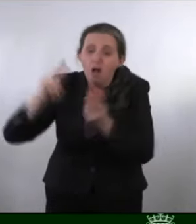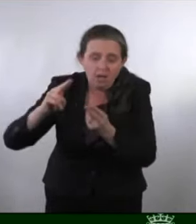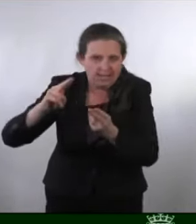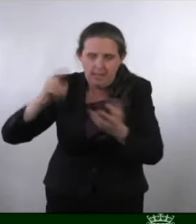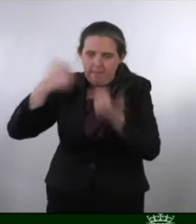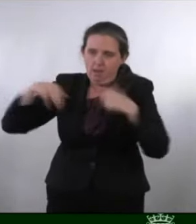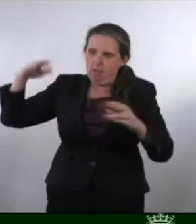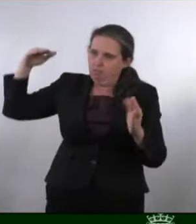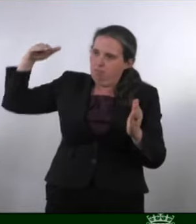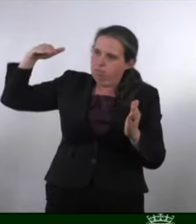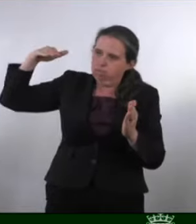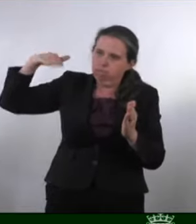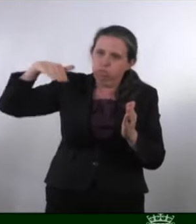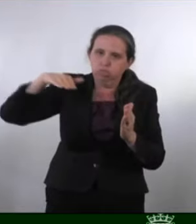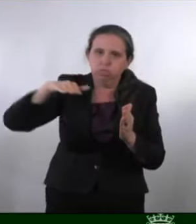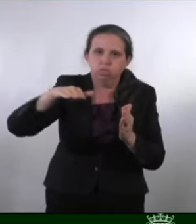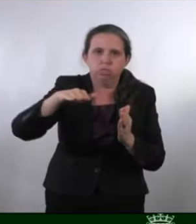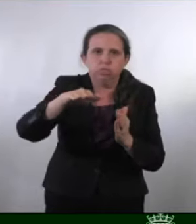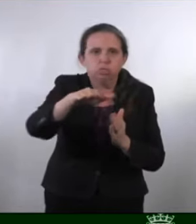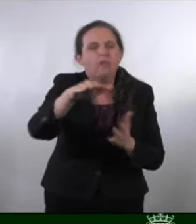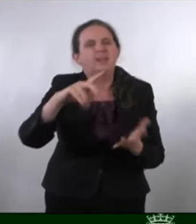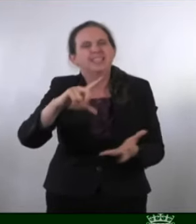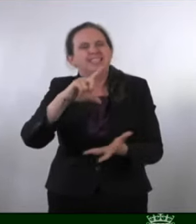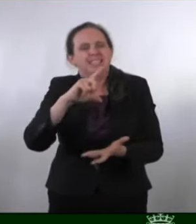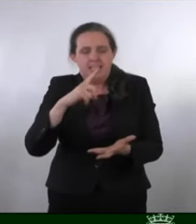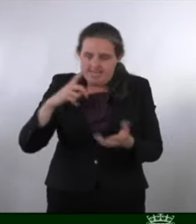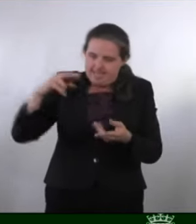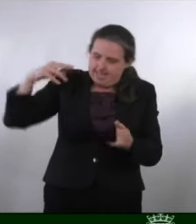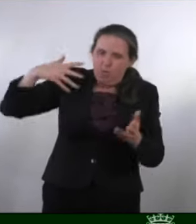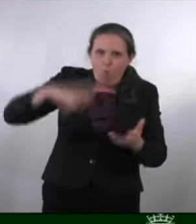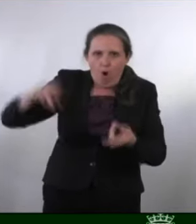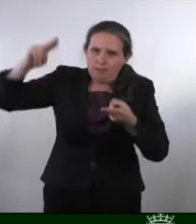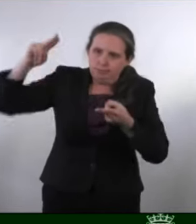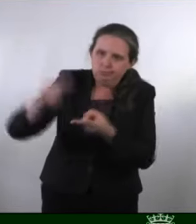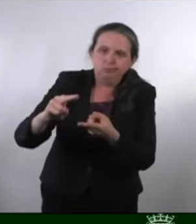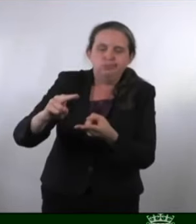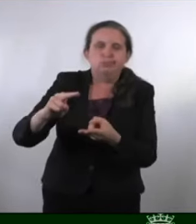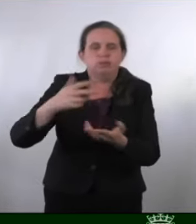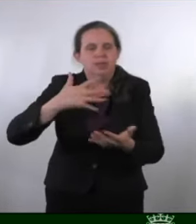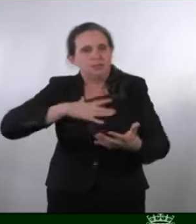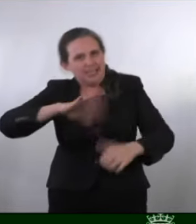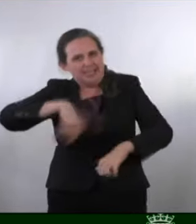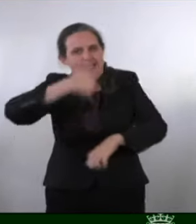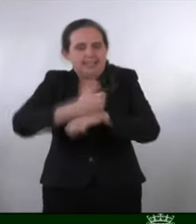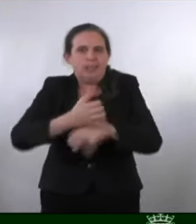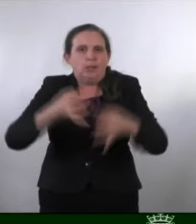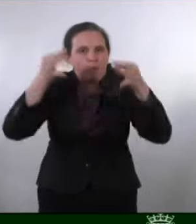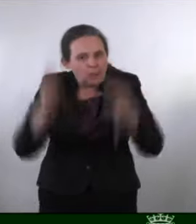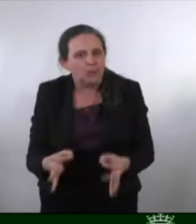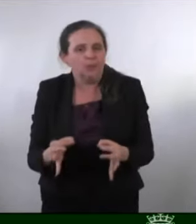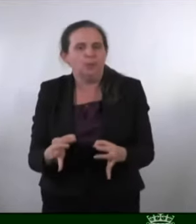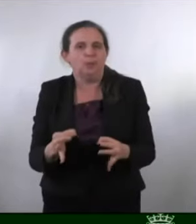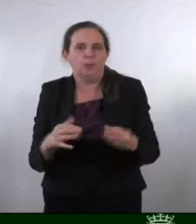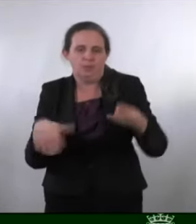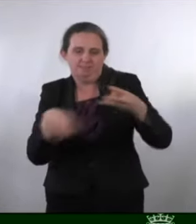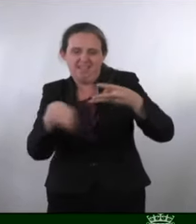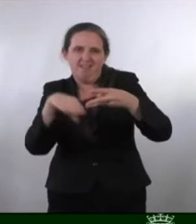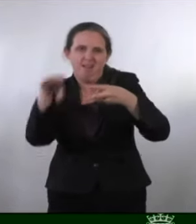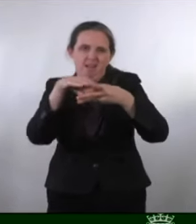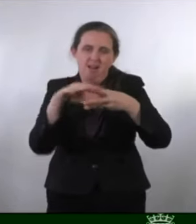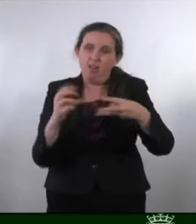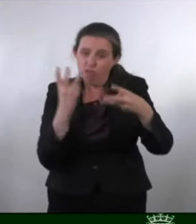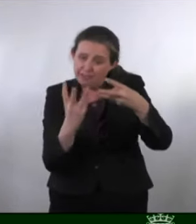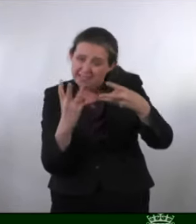their rates. That's why we've brought in a tougher Tier 3, but it is nevertheless does allow for the opening of